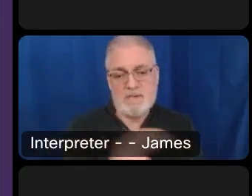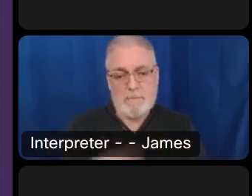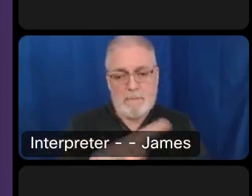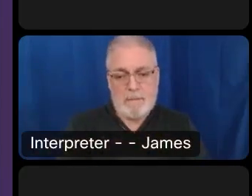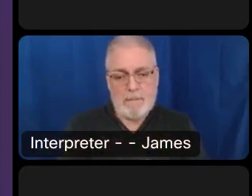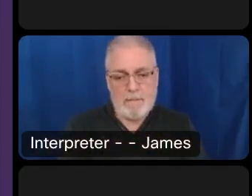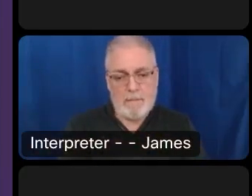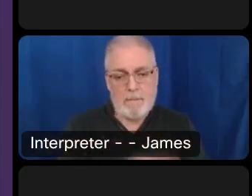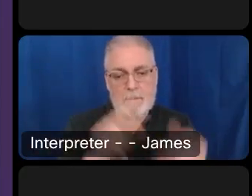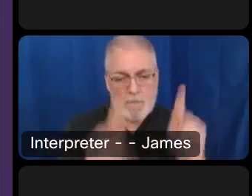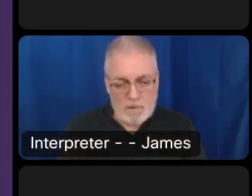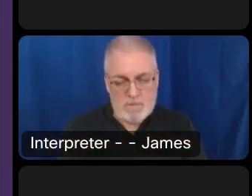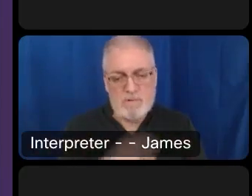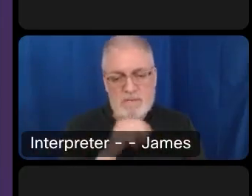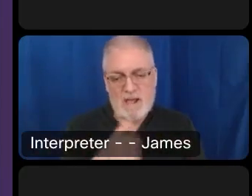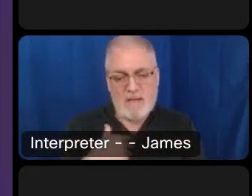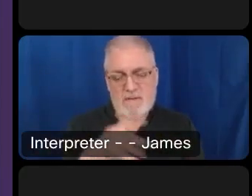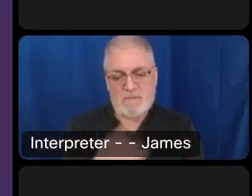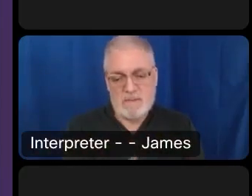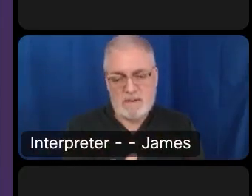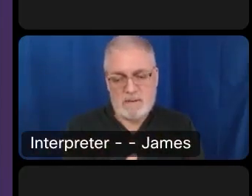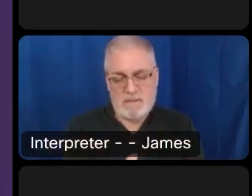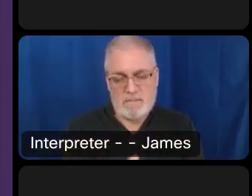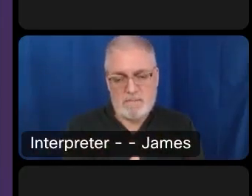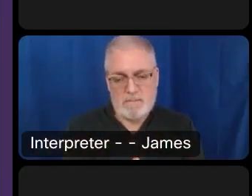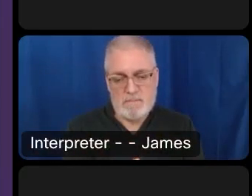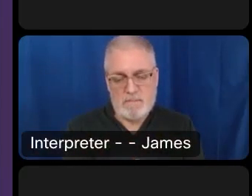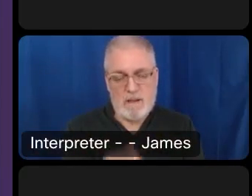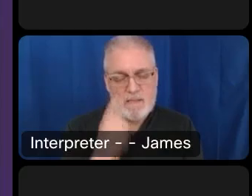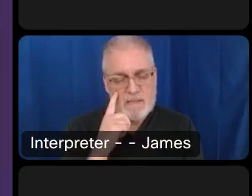have a disability. So I think that's very important.